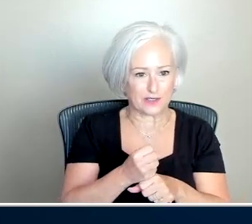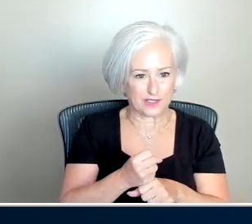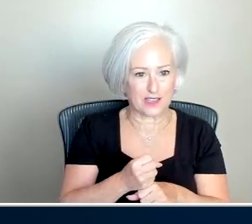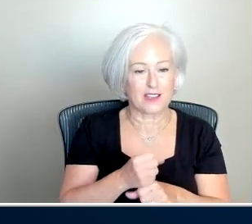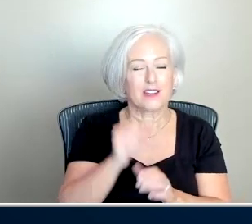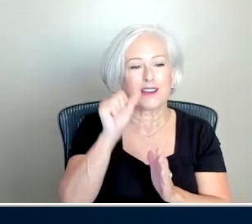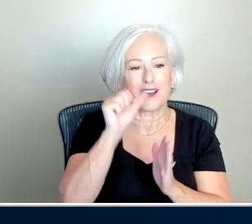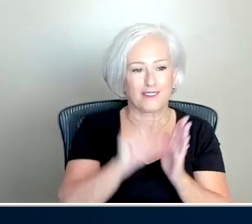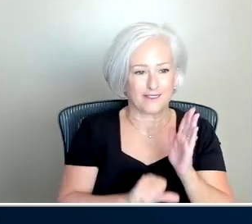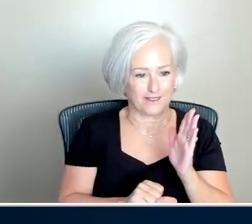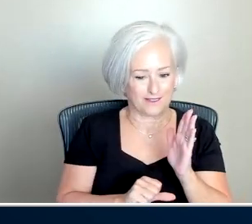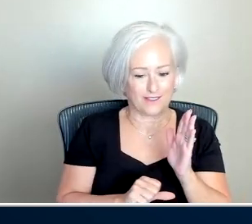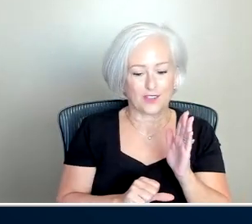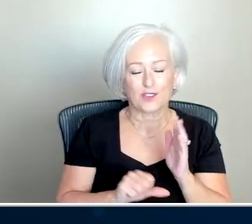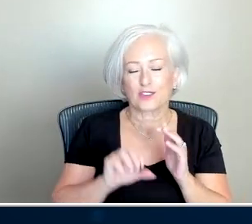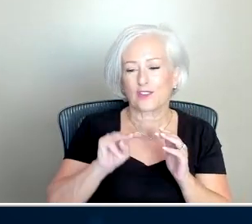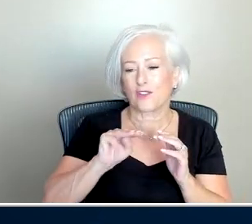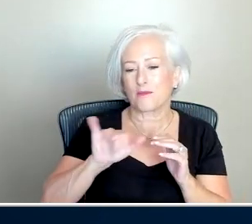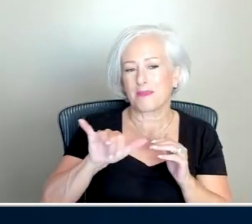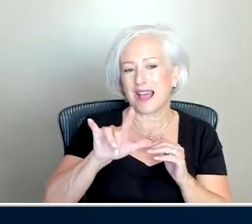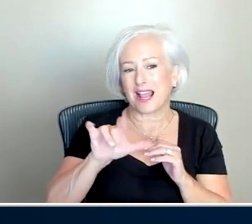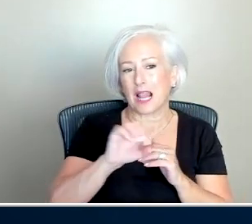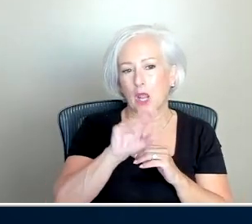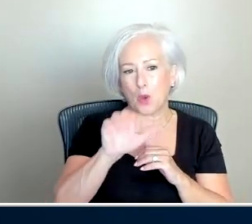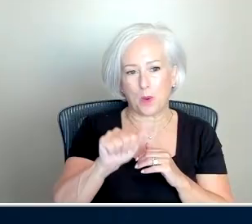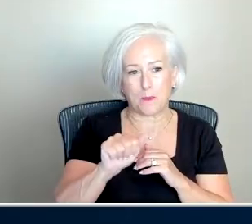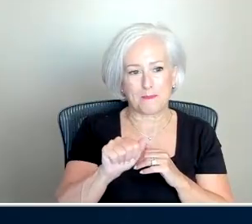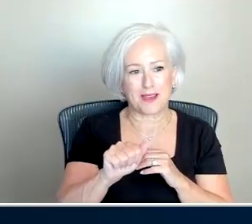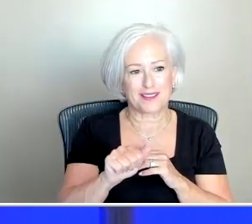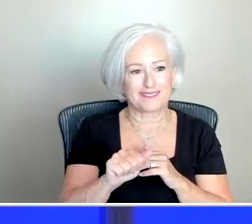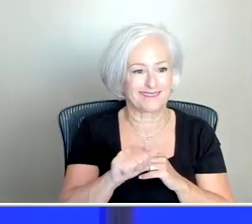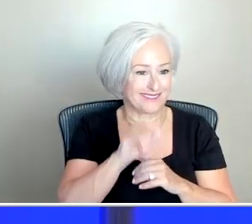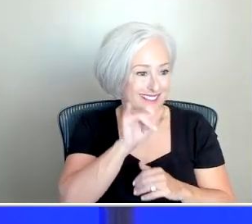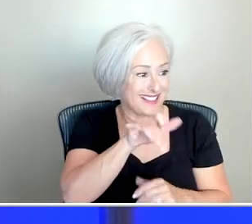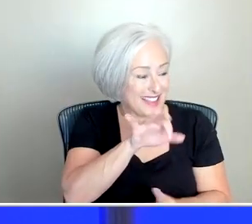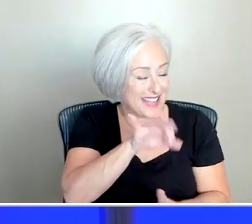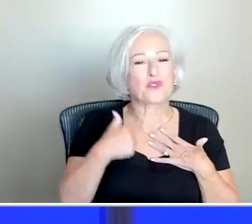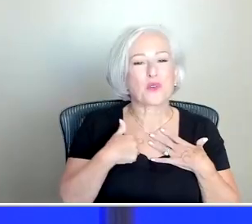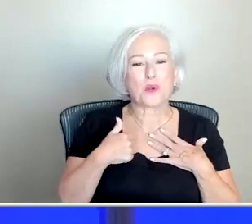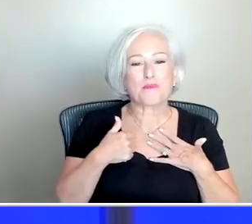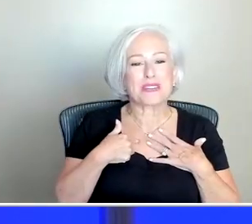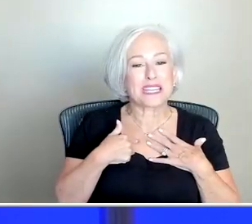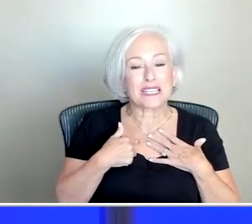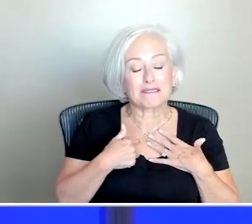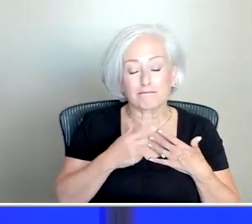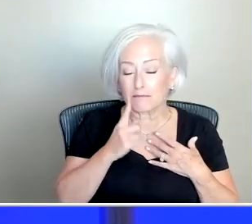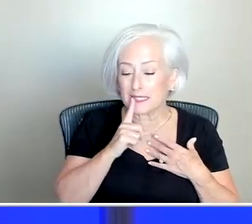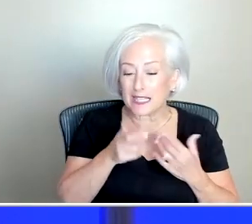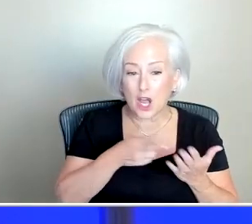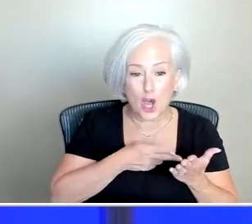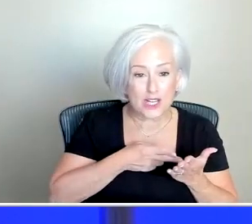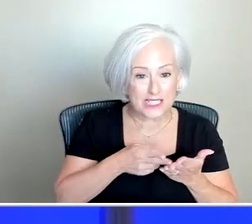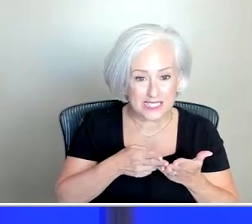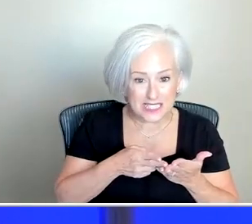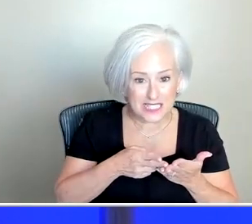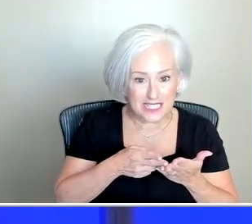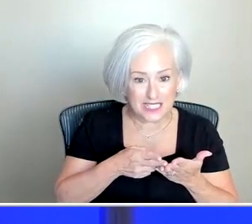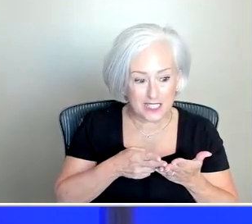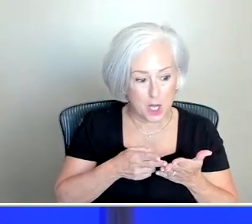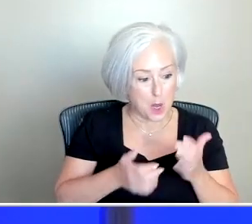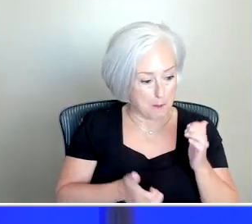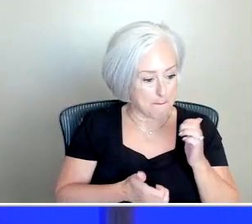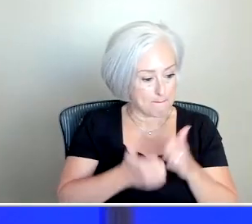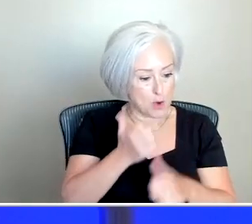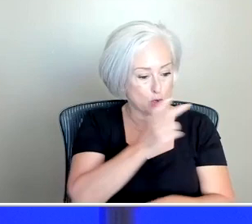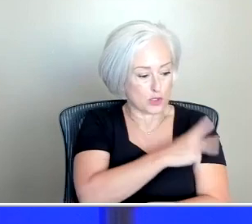People see Yes, how it's and that's inspirational again for me, because in all honesty, we are curing most patients with sarcoma, and